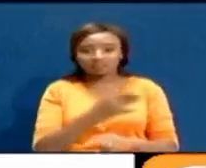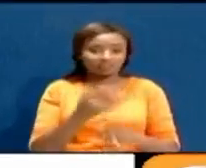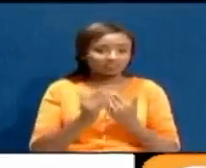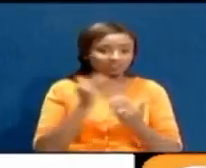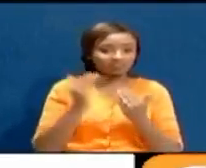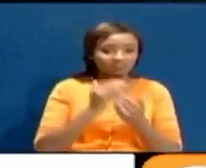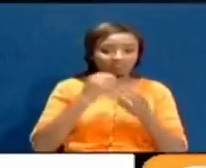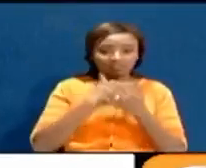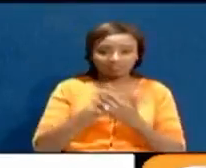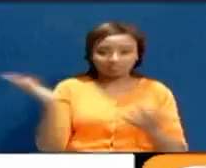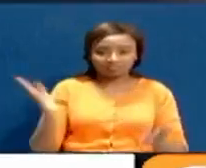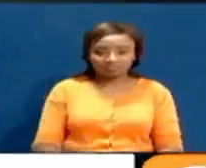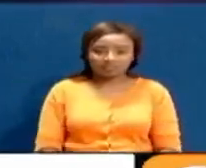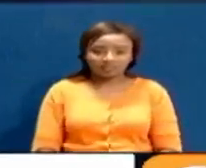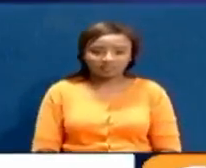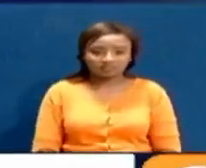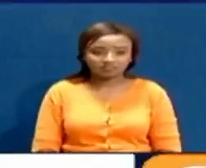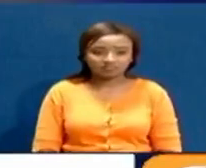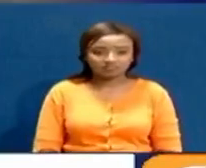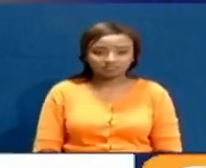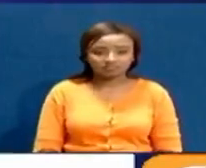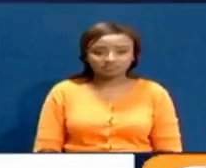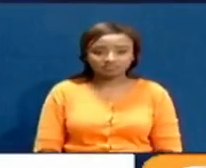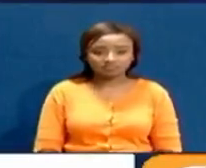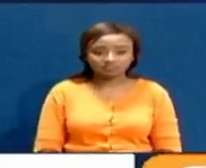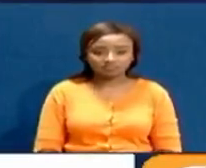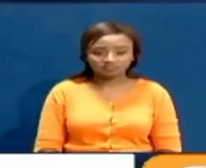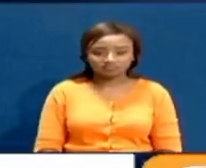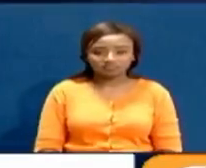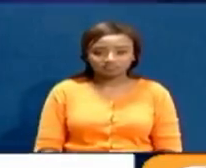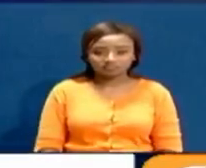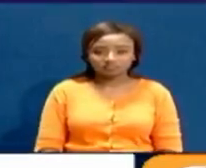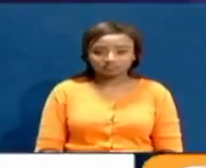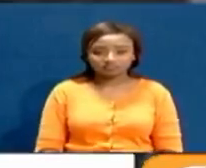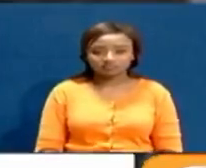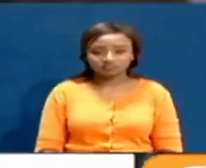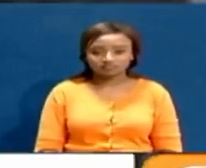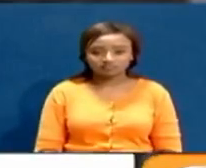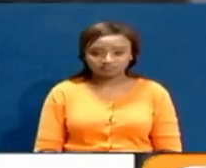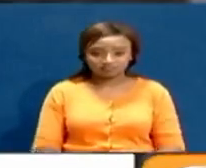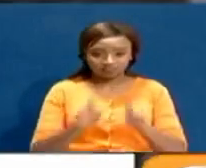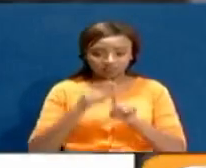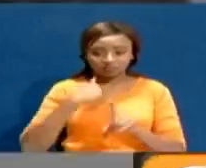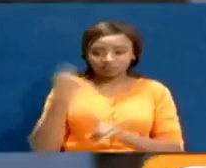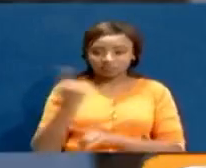to themselves and others. Not even the nighttime curfew hours limit their excesses. I only wish